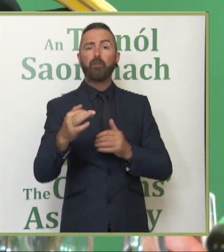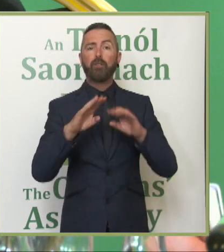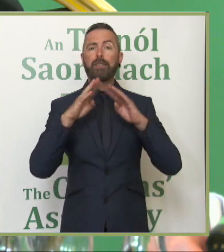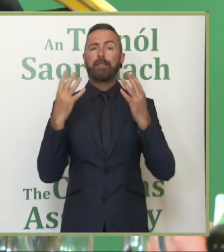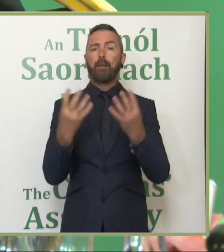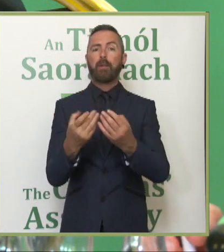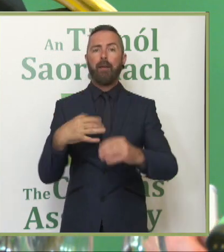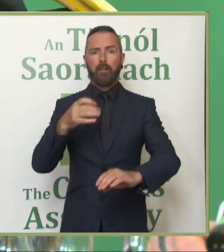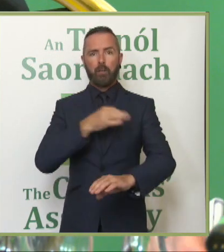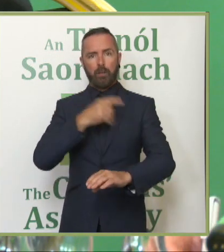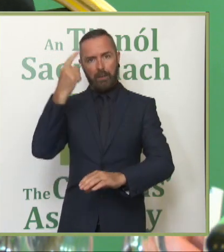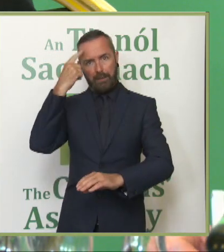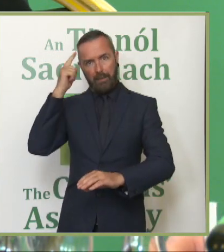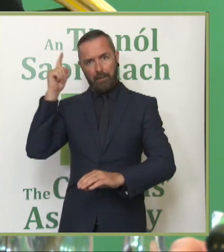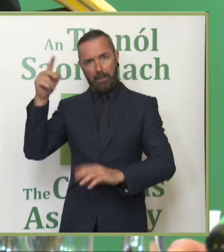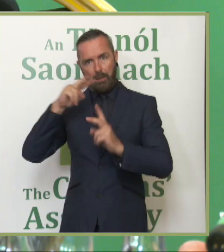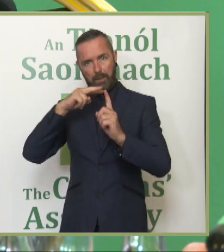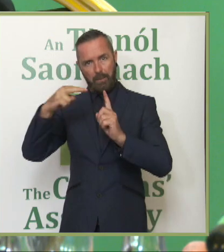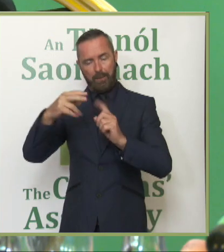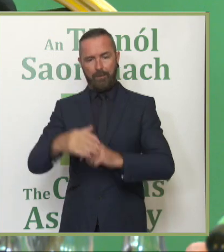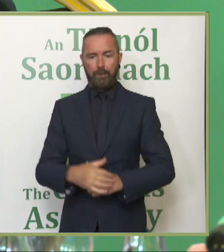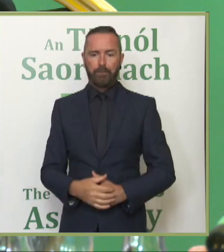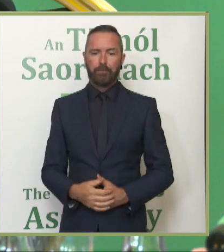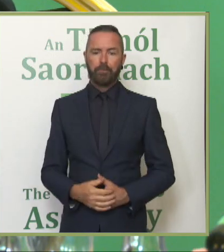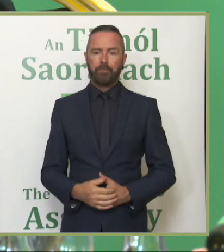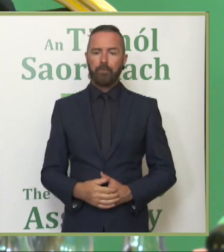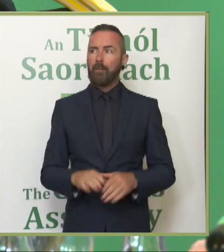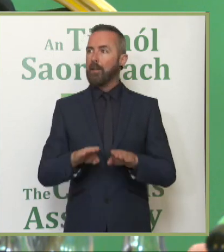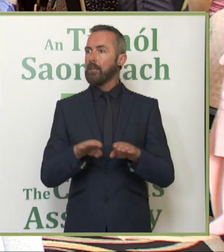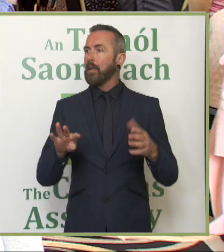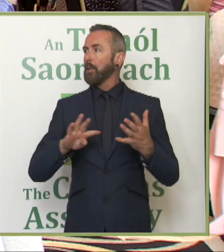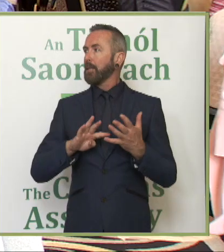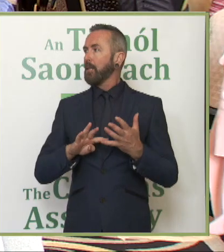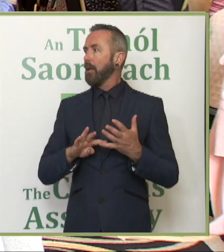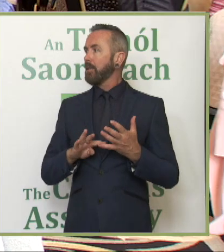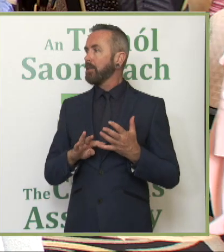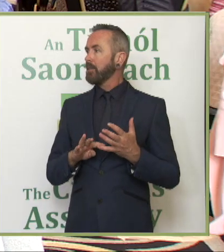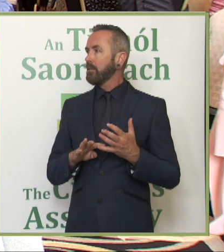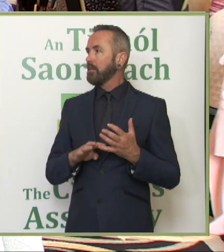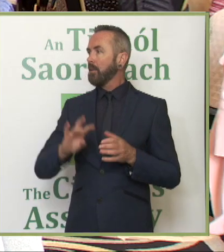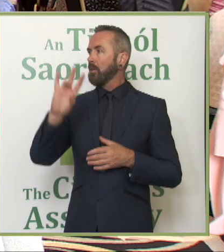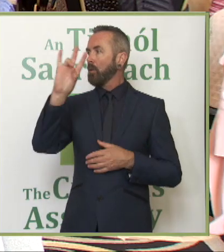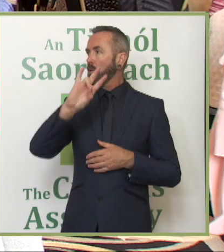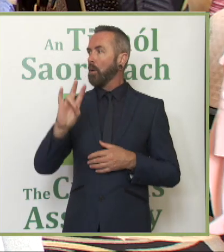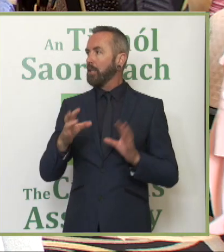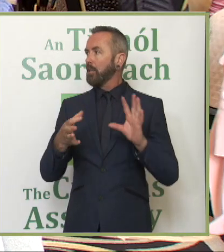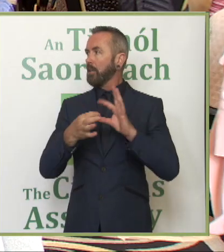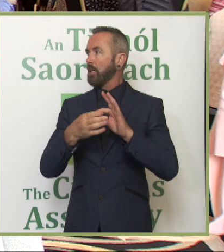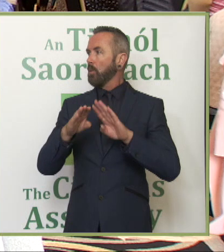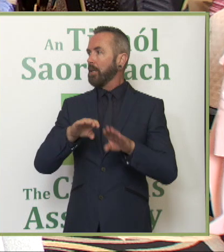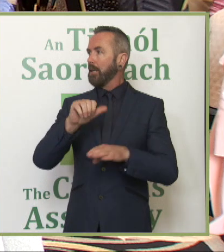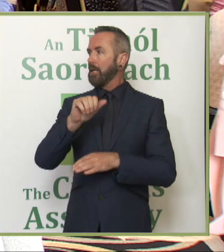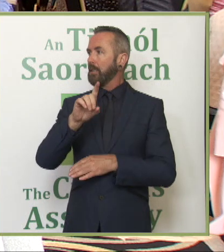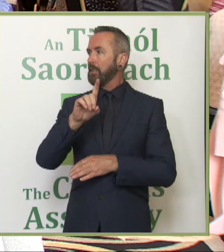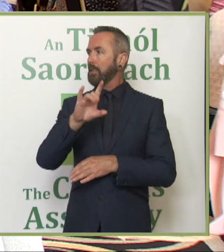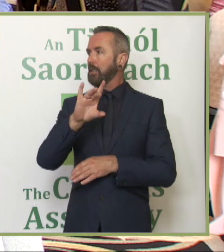well, as Justin has just shared some of it. Can I call in table 9, and it's in. It's a question related to ADHD and autism, but